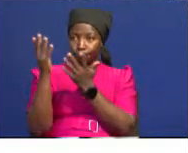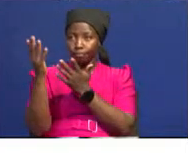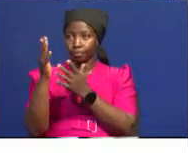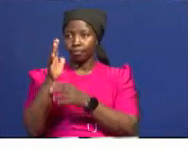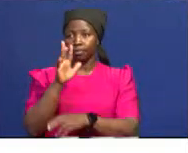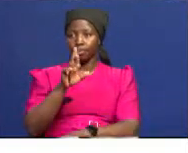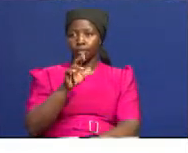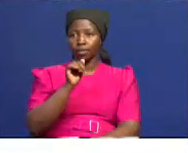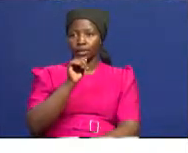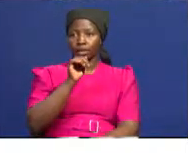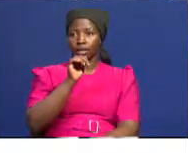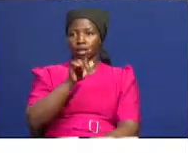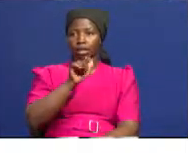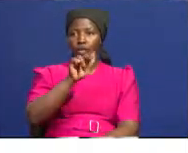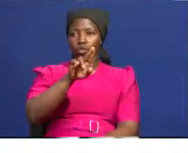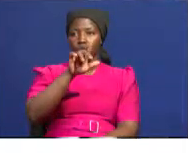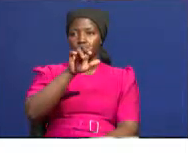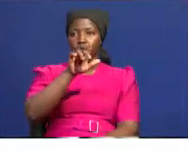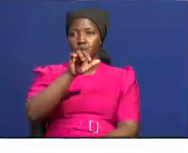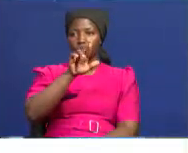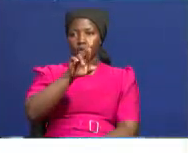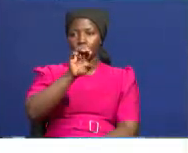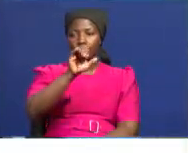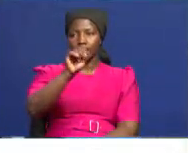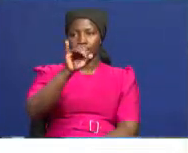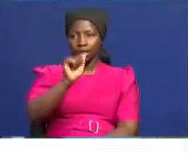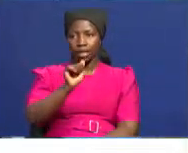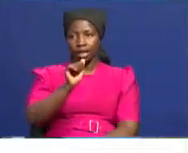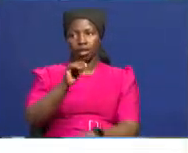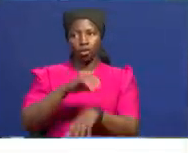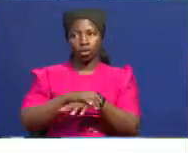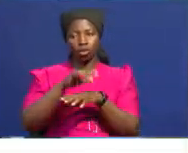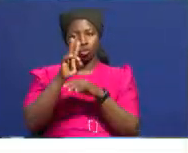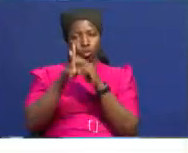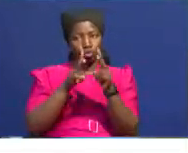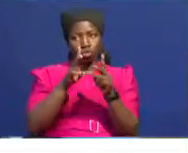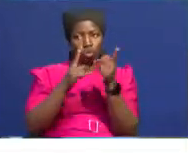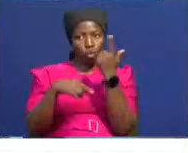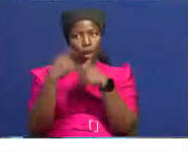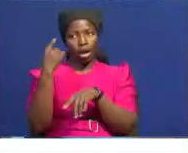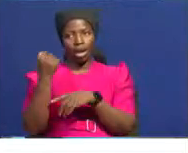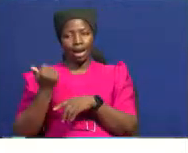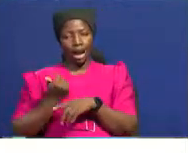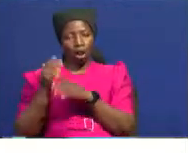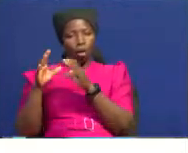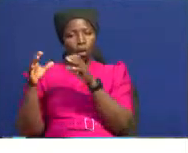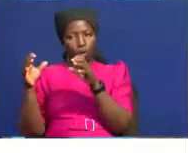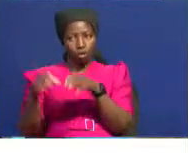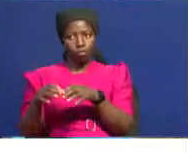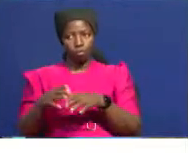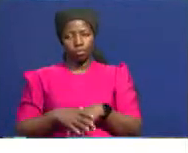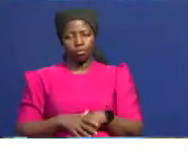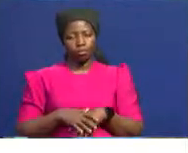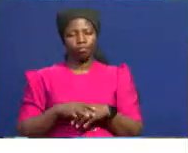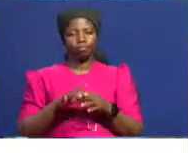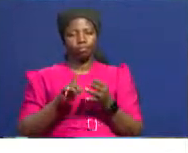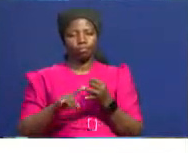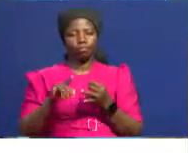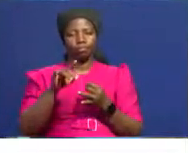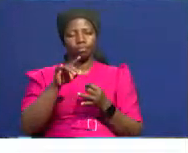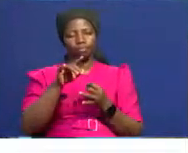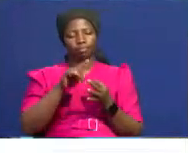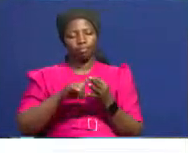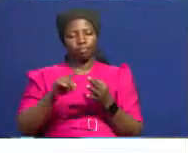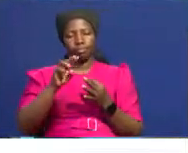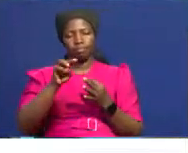Laurisha Atiagaga recorded a total of 22 points to win the girls under 18 years category ahead of Elsir Kamoni and Mary Wadaya, who